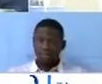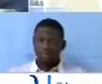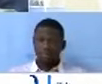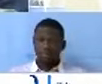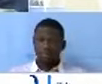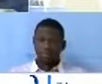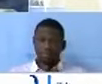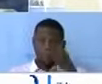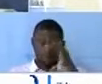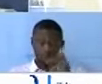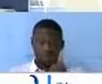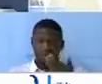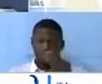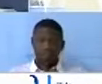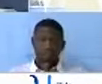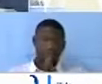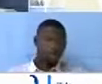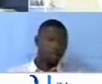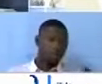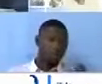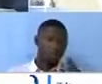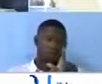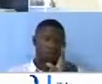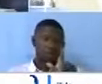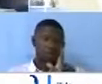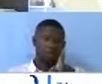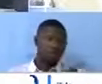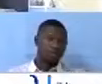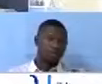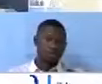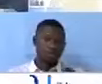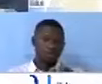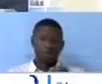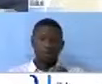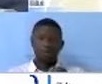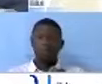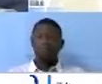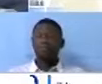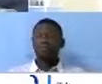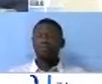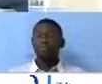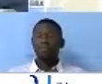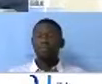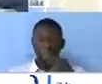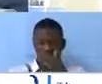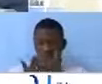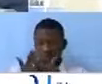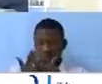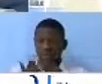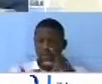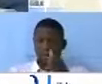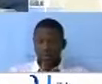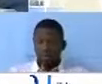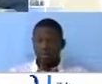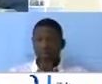You agree they are from Holcomb. So the list is extracted from these documents. And during your